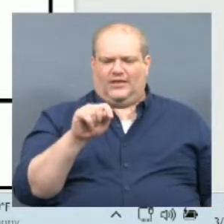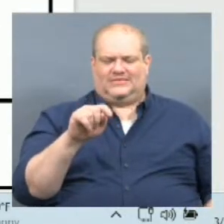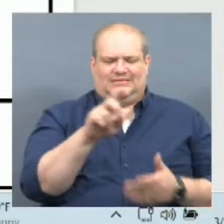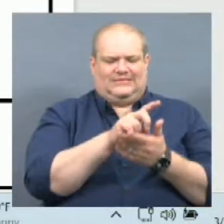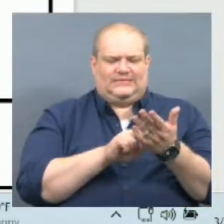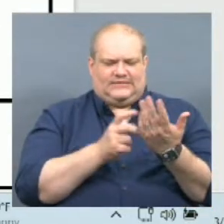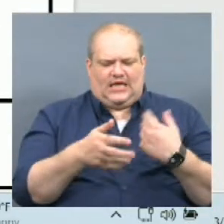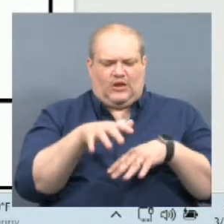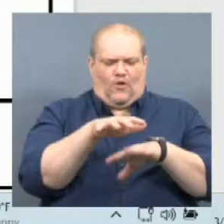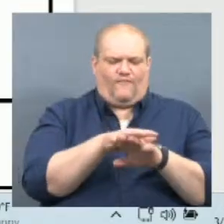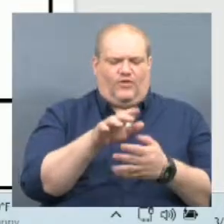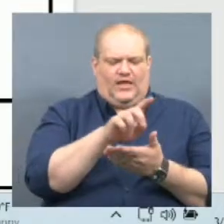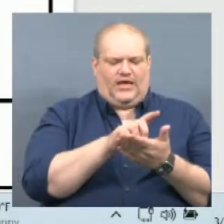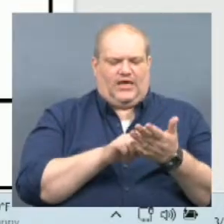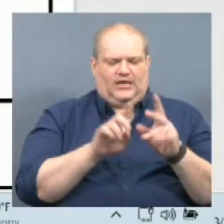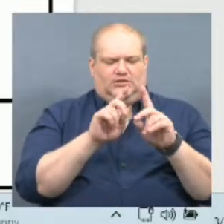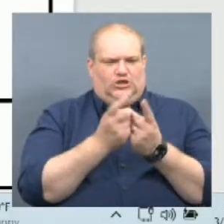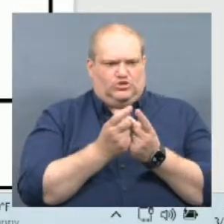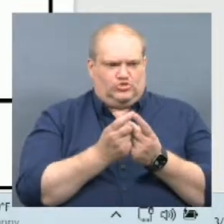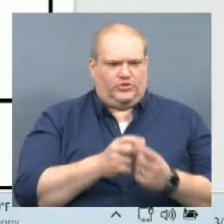Section